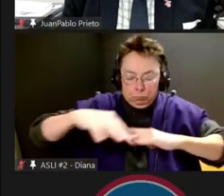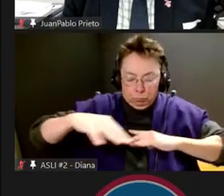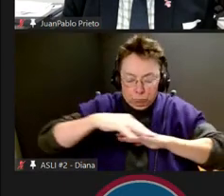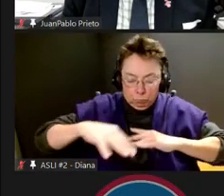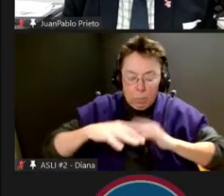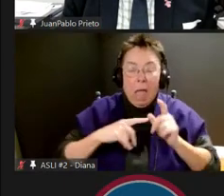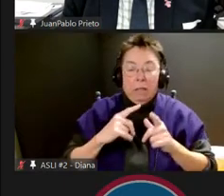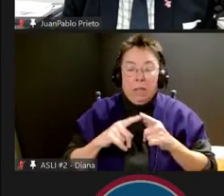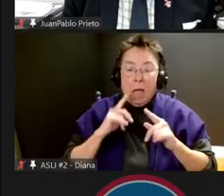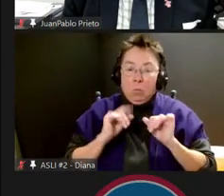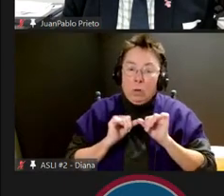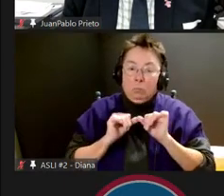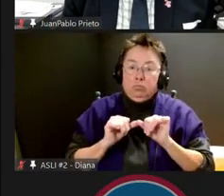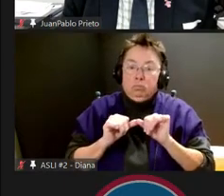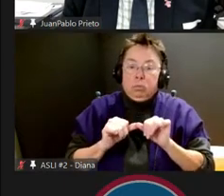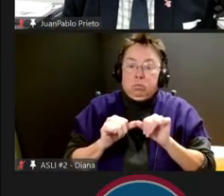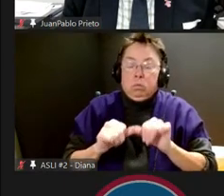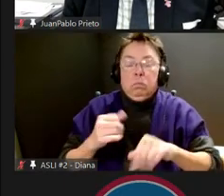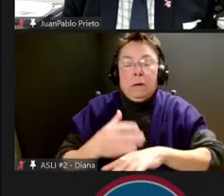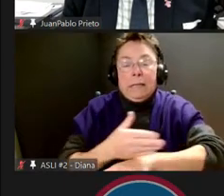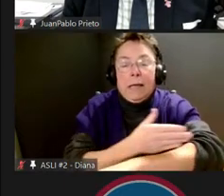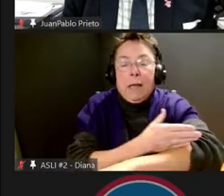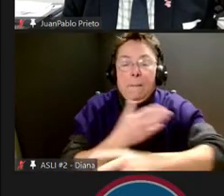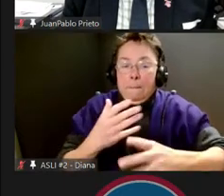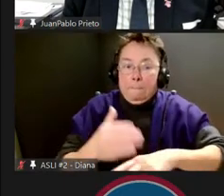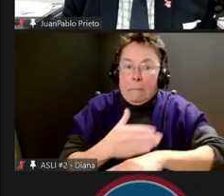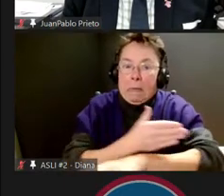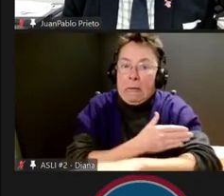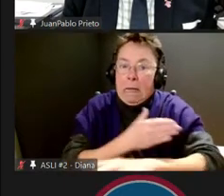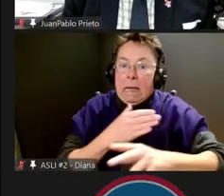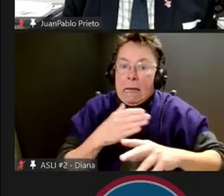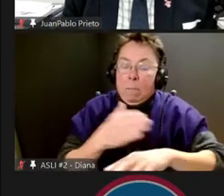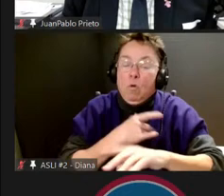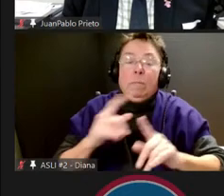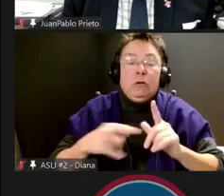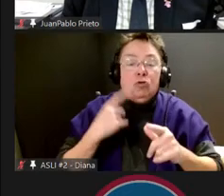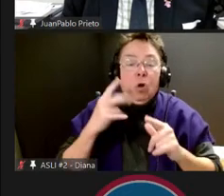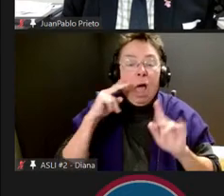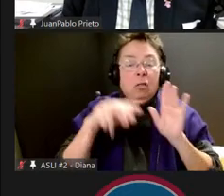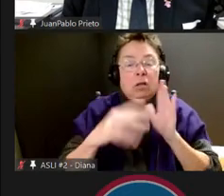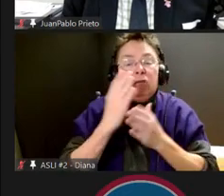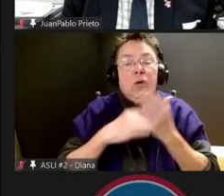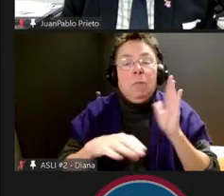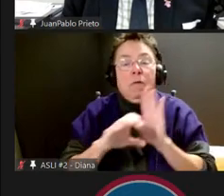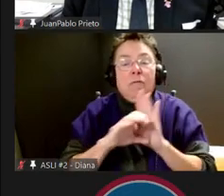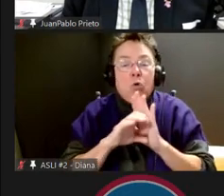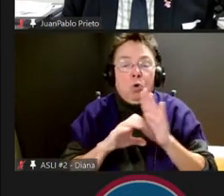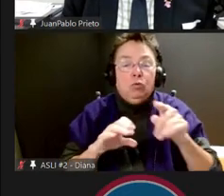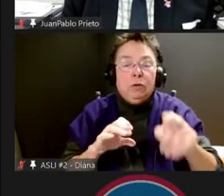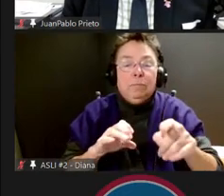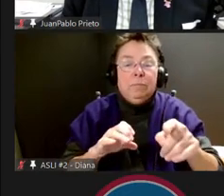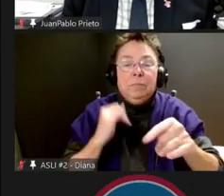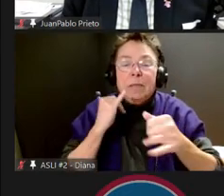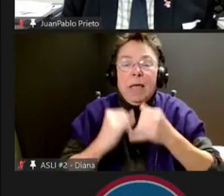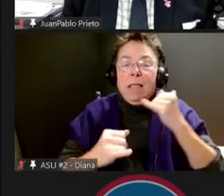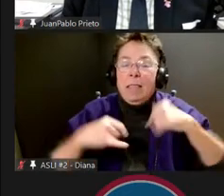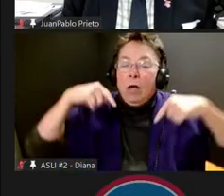advance our quarter signal improvements, which is one of the later phases of all this. Let's look at some photos. So here's the last of those